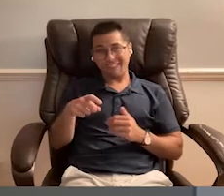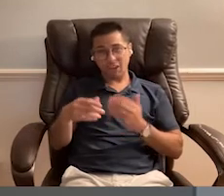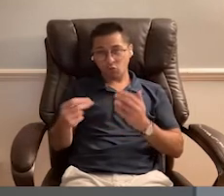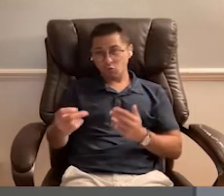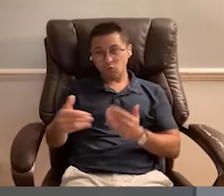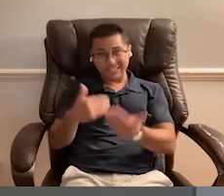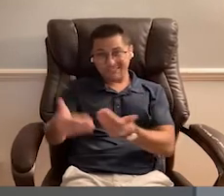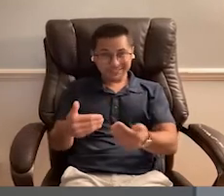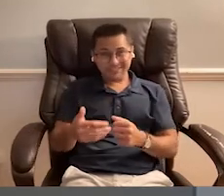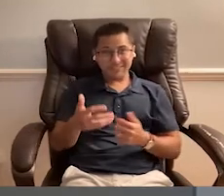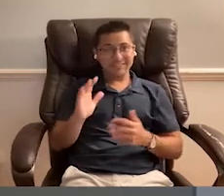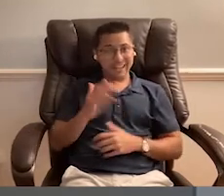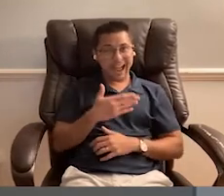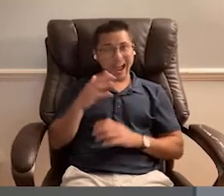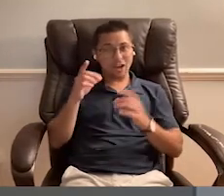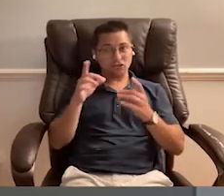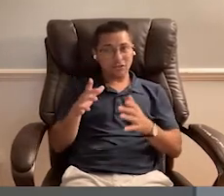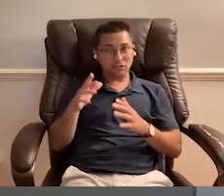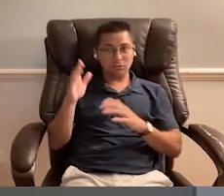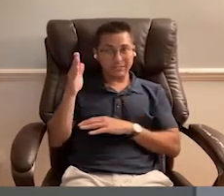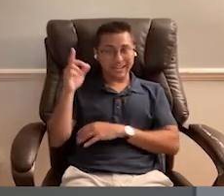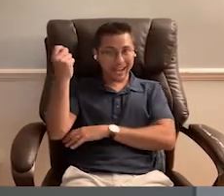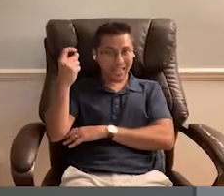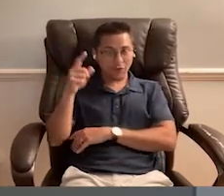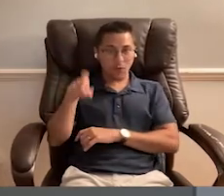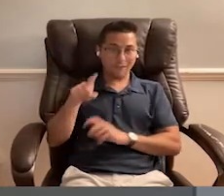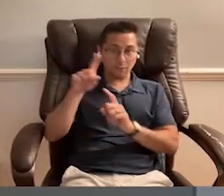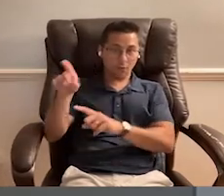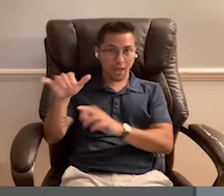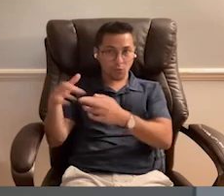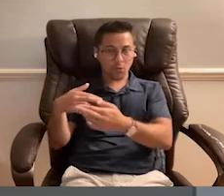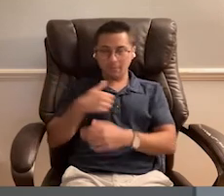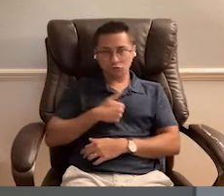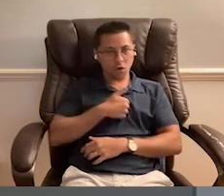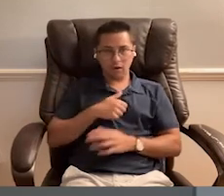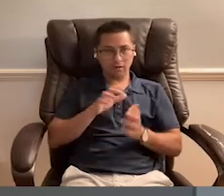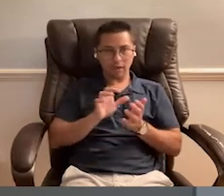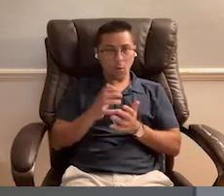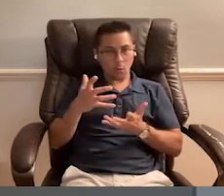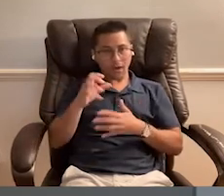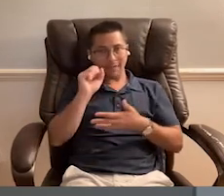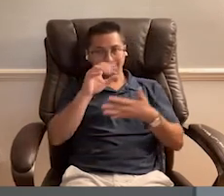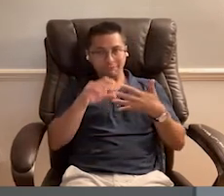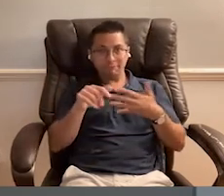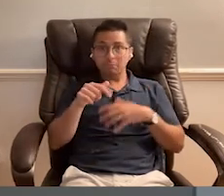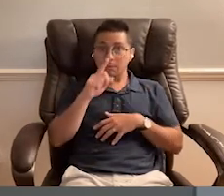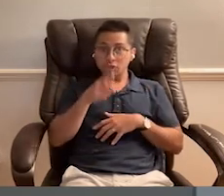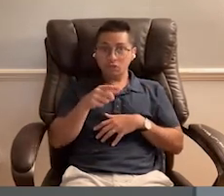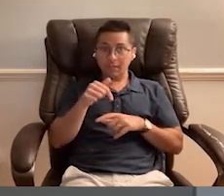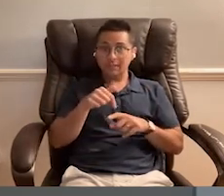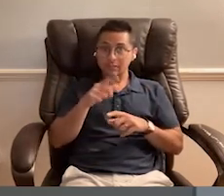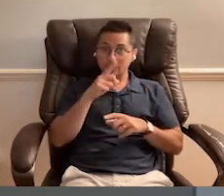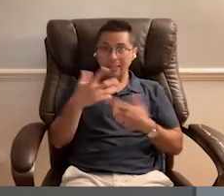to make this very short, and then we're going to move on, because we got to get through this, and because our director's presenting at 11, we have to be in that room, so I'm sorry to push through,